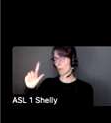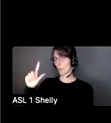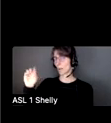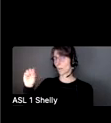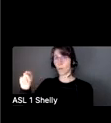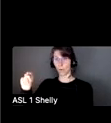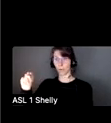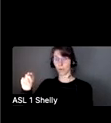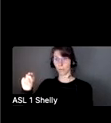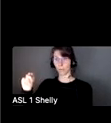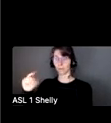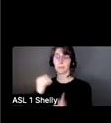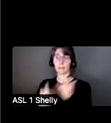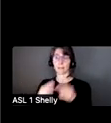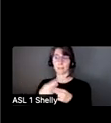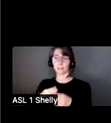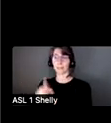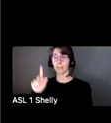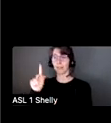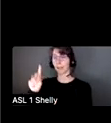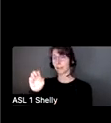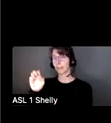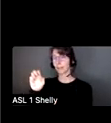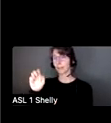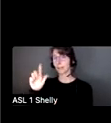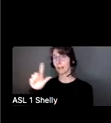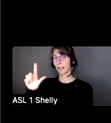S-O-L-O-N, and the last name